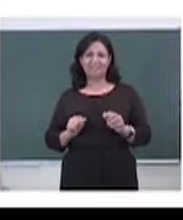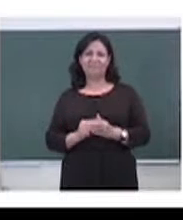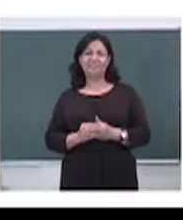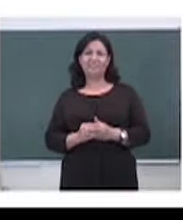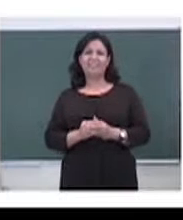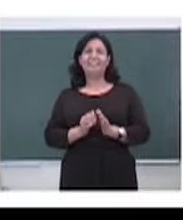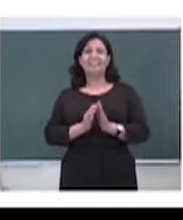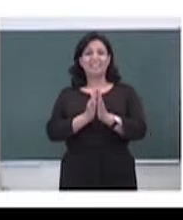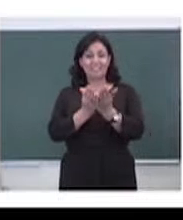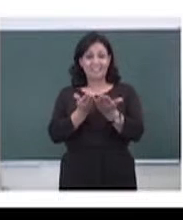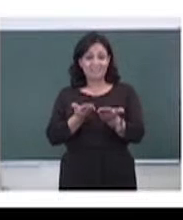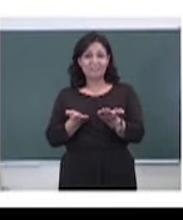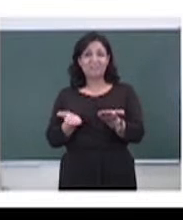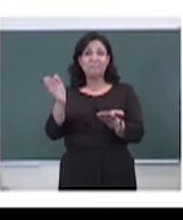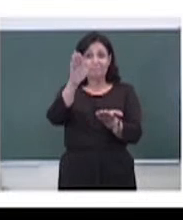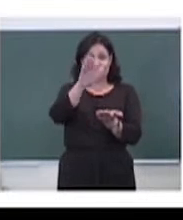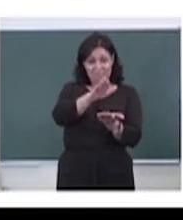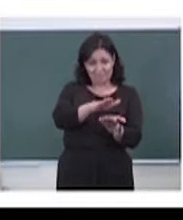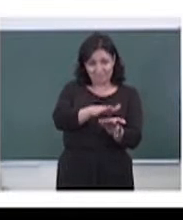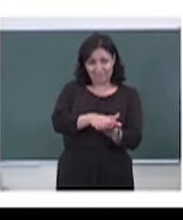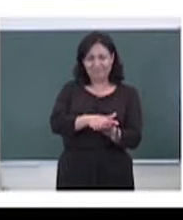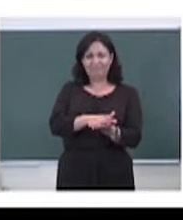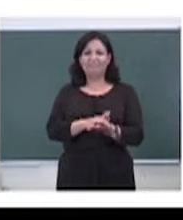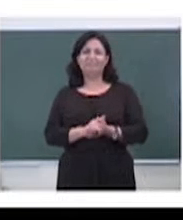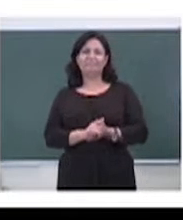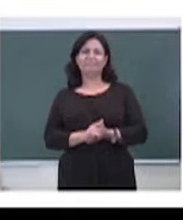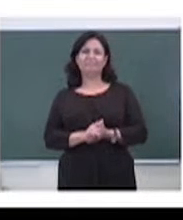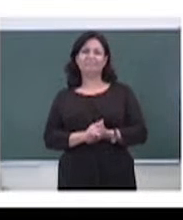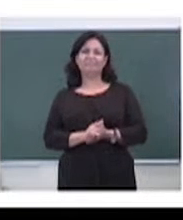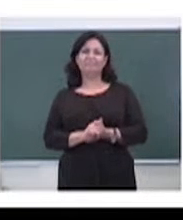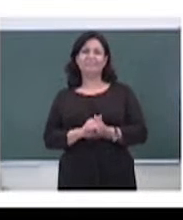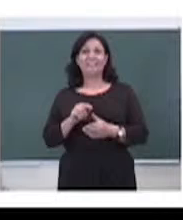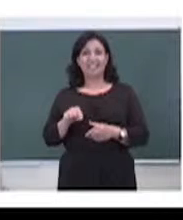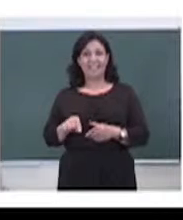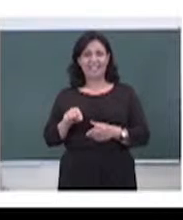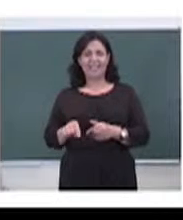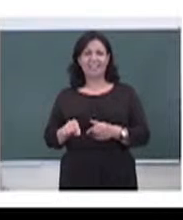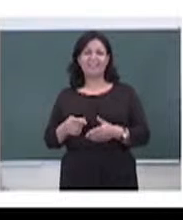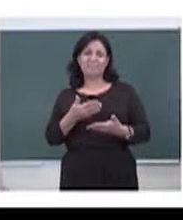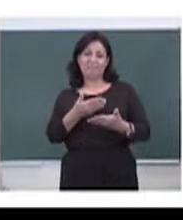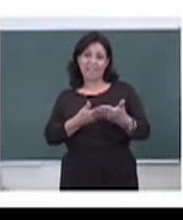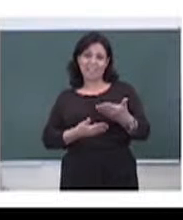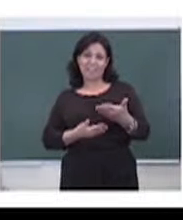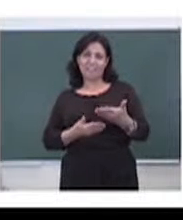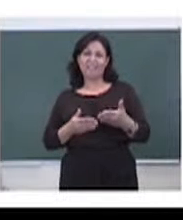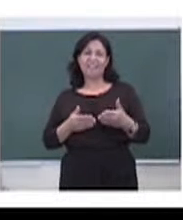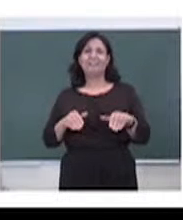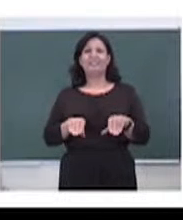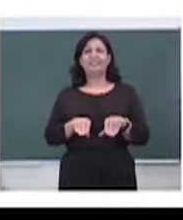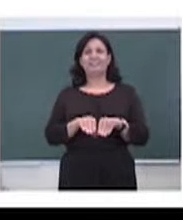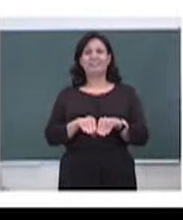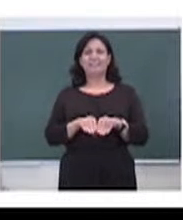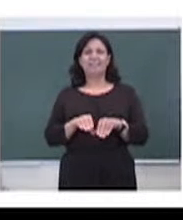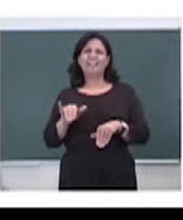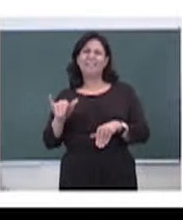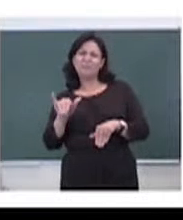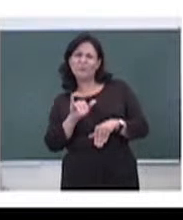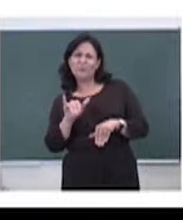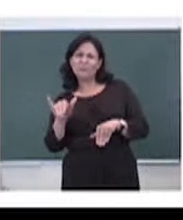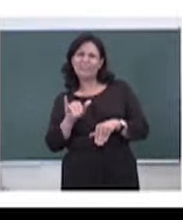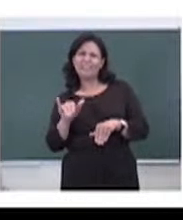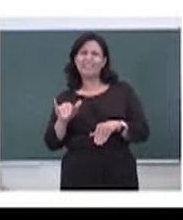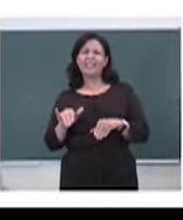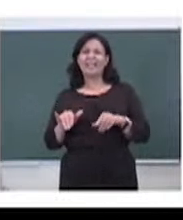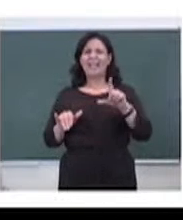page to the next exercise. On this page, we are going to identify different